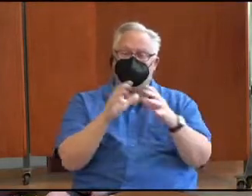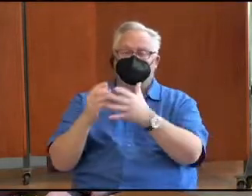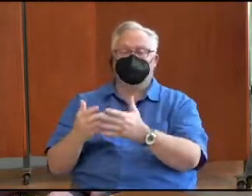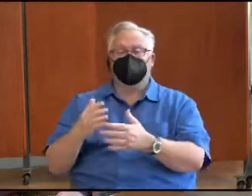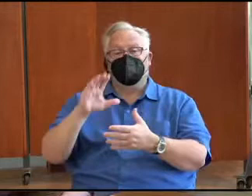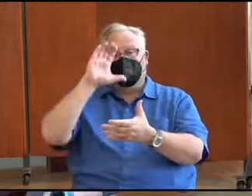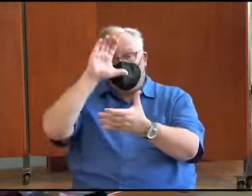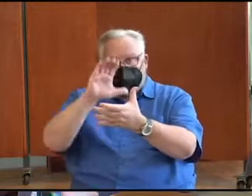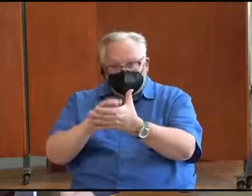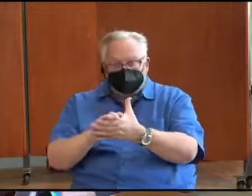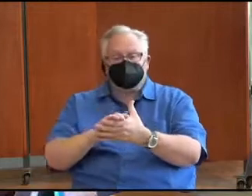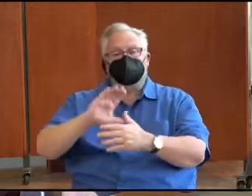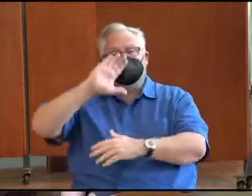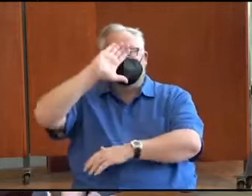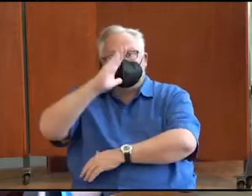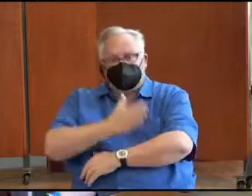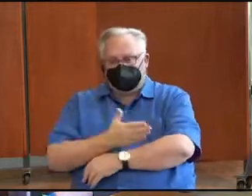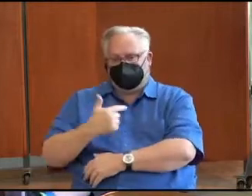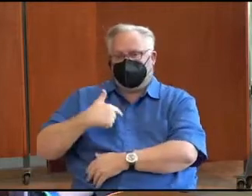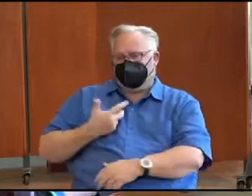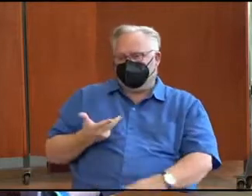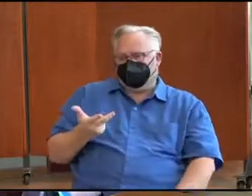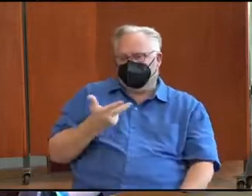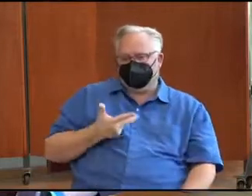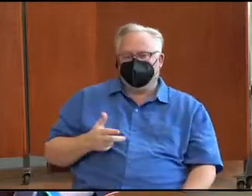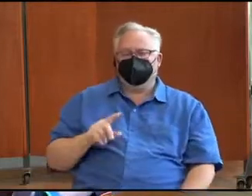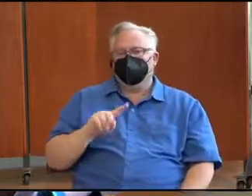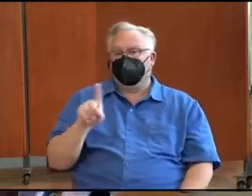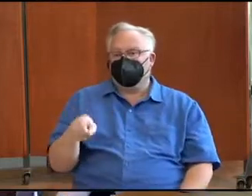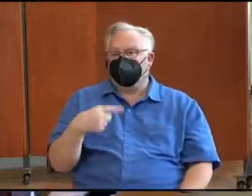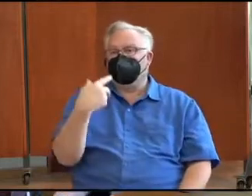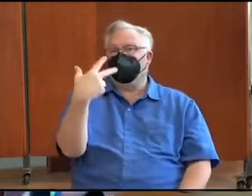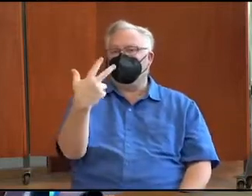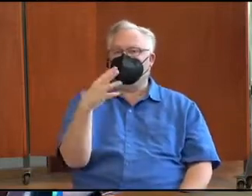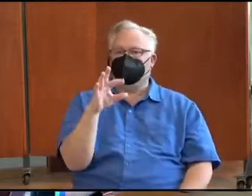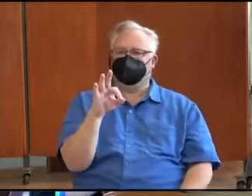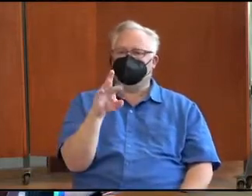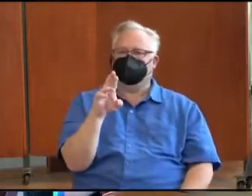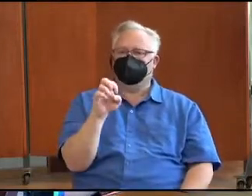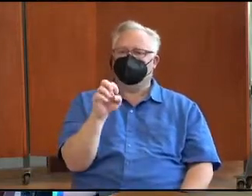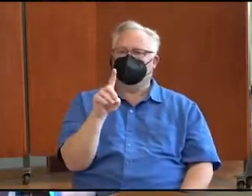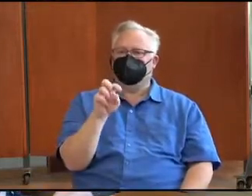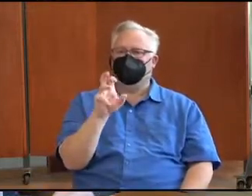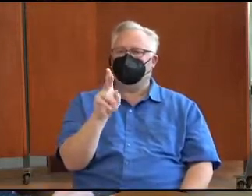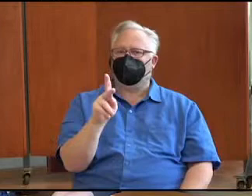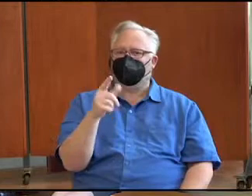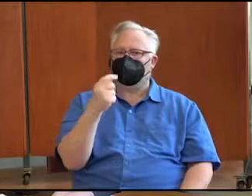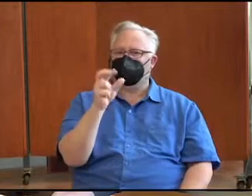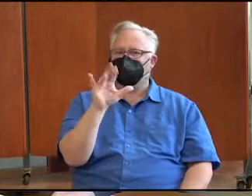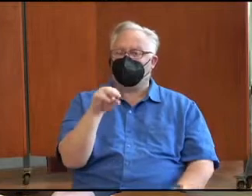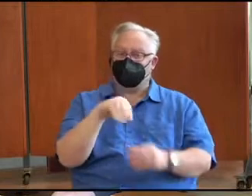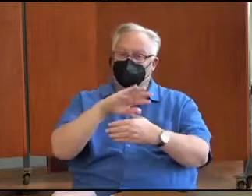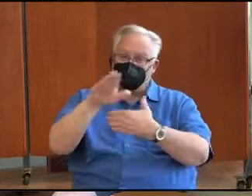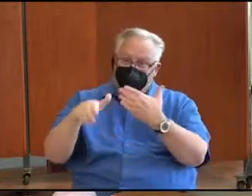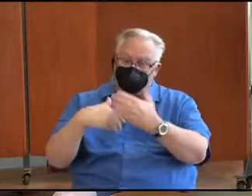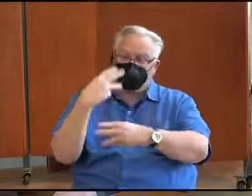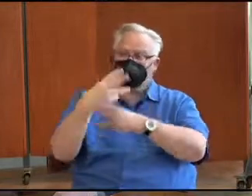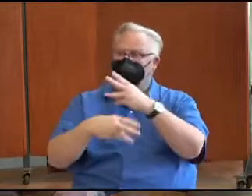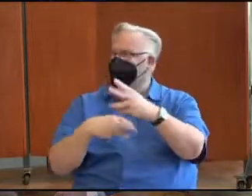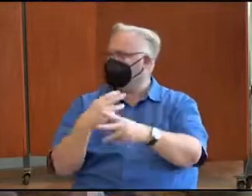I are all Frederick Grays, and we are the only three Frederick Grays in the whole world.